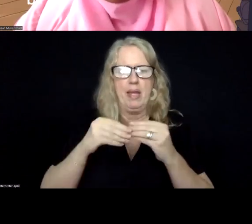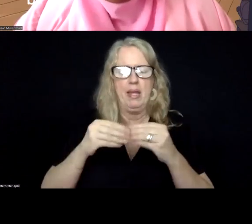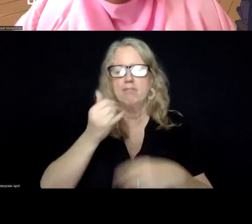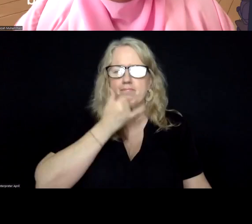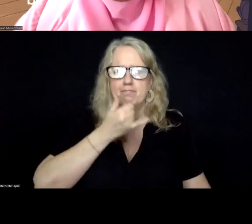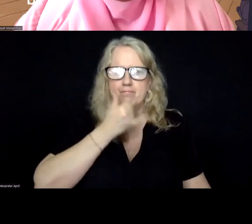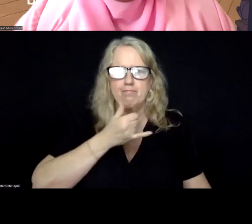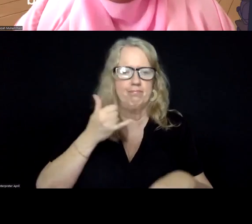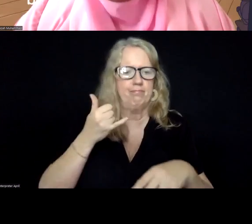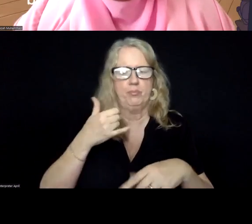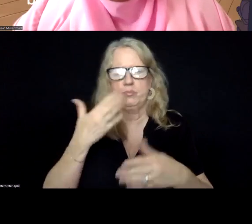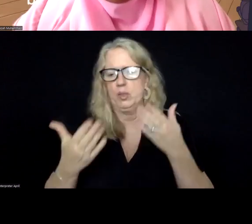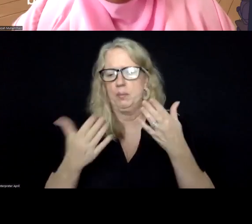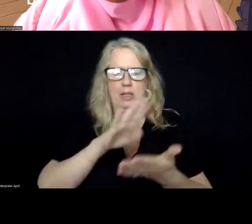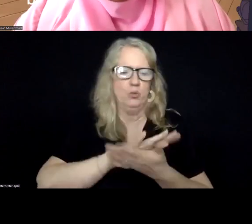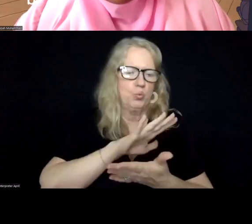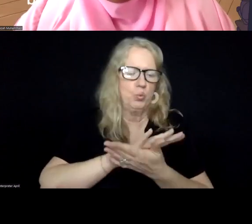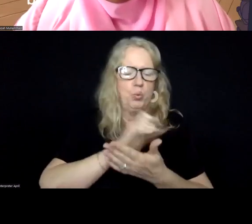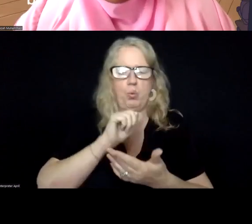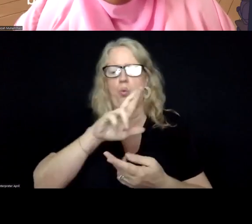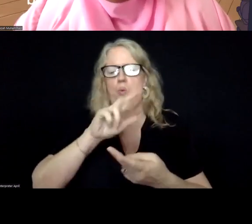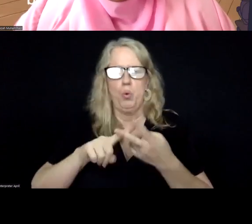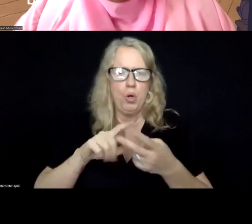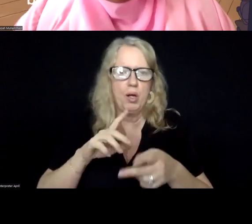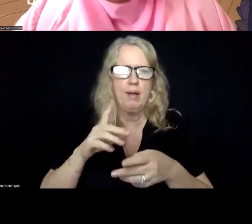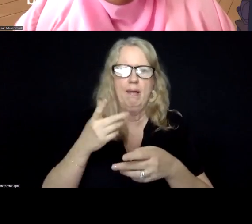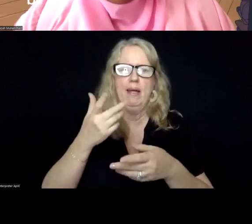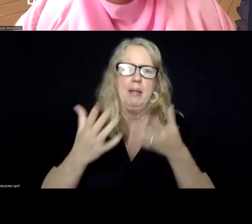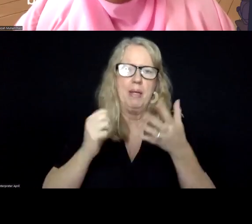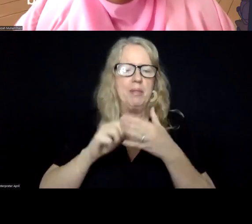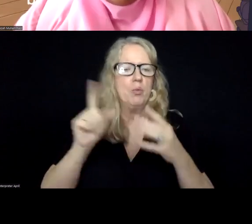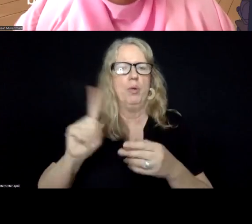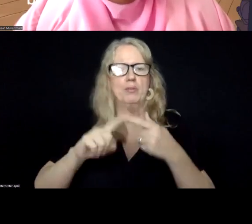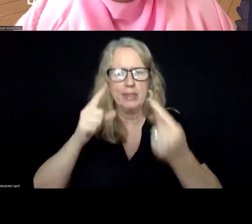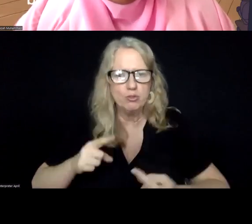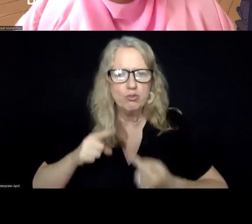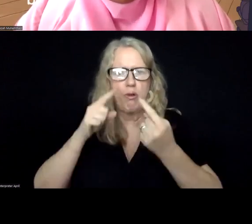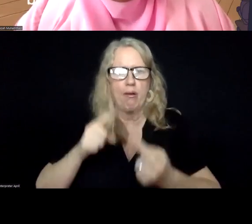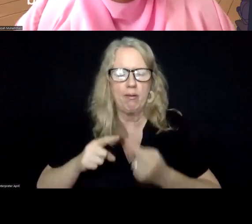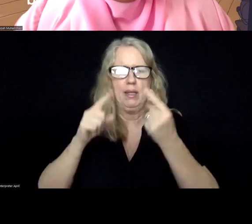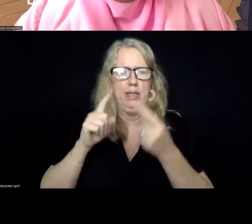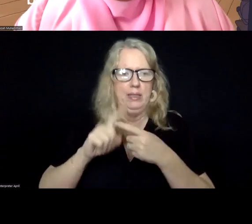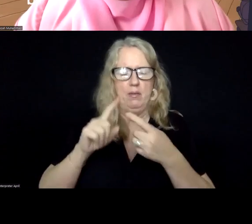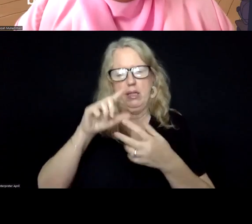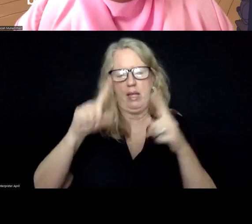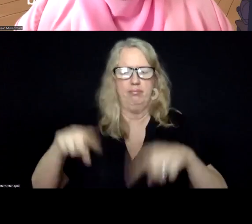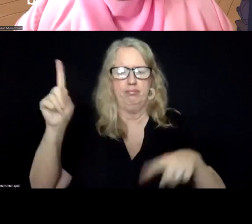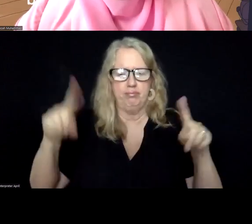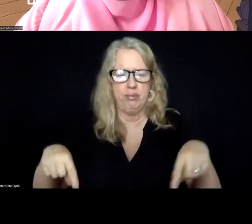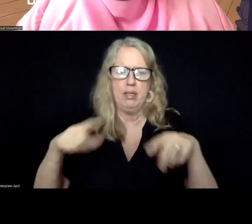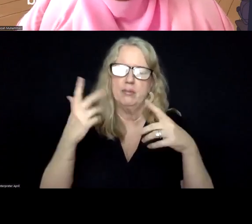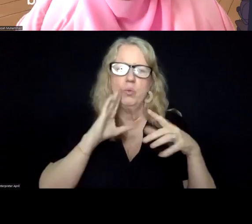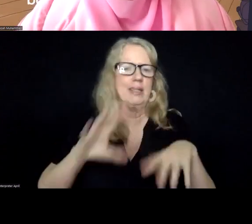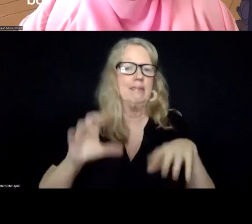difficulty, whether it might be school or whichever area that they might be struggling with. It could be various areas. And it takes